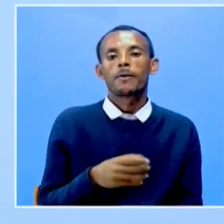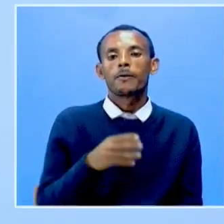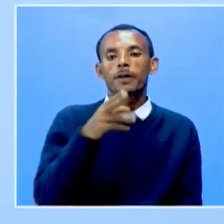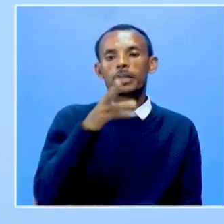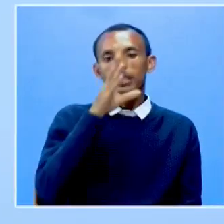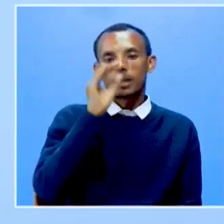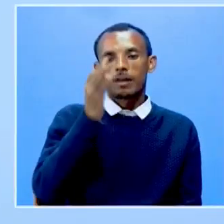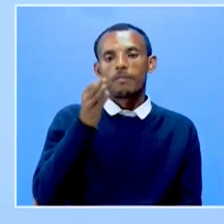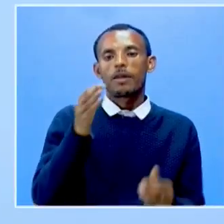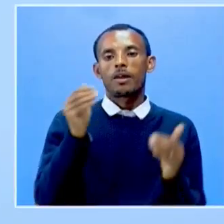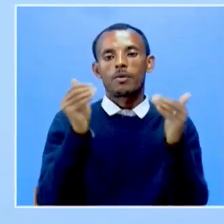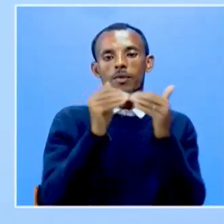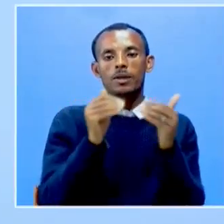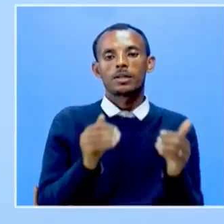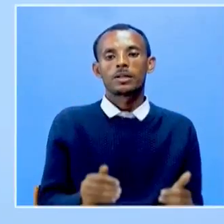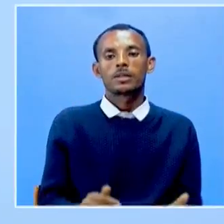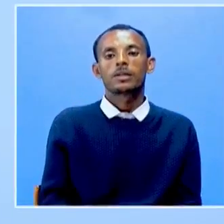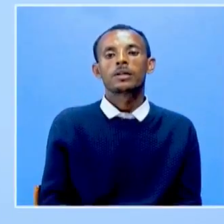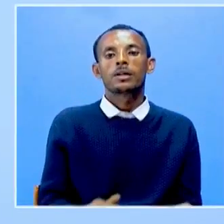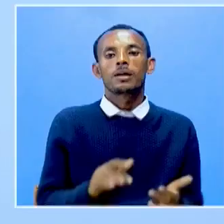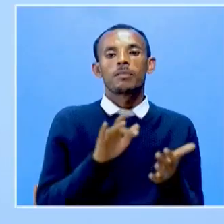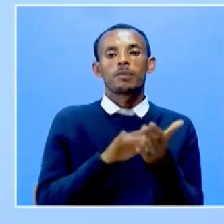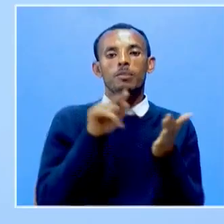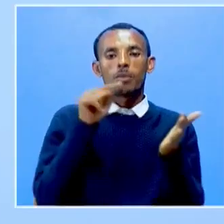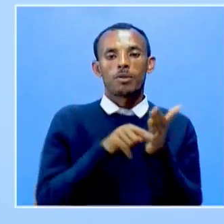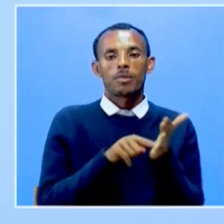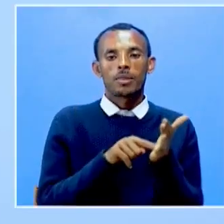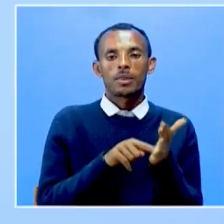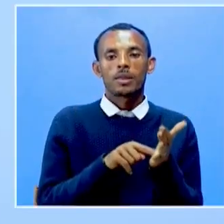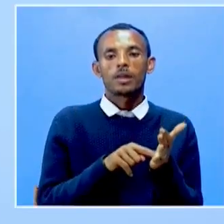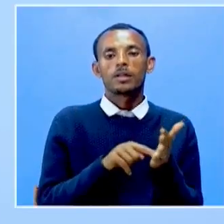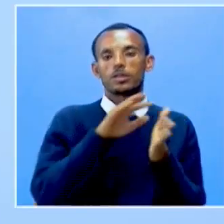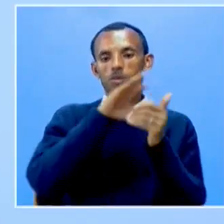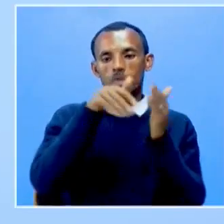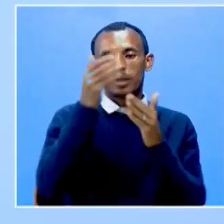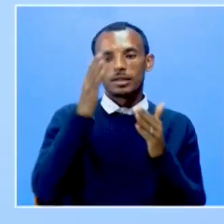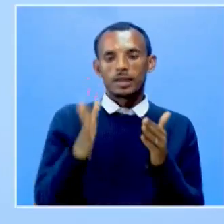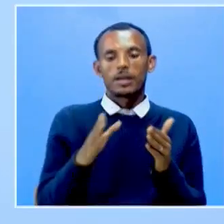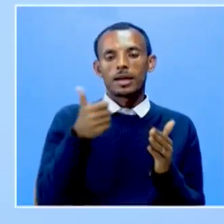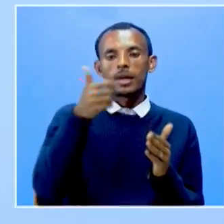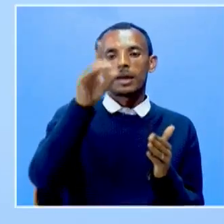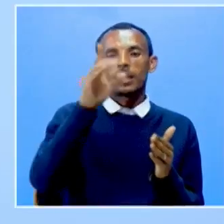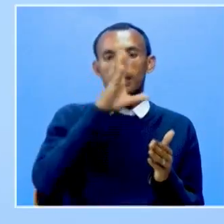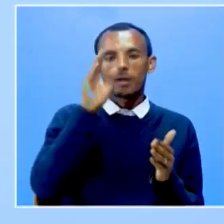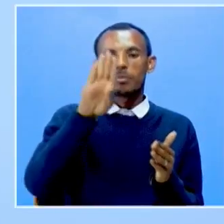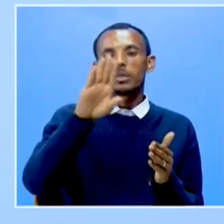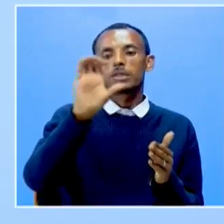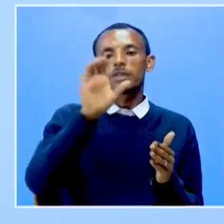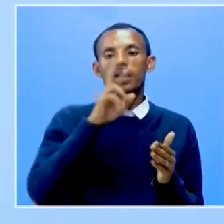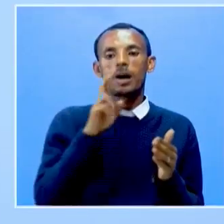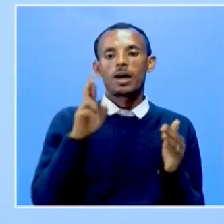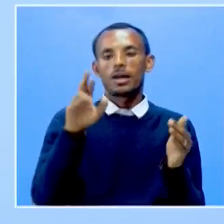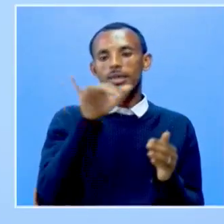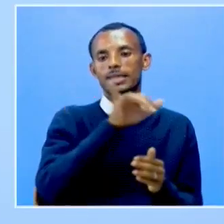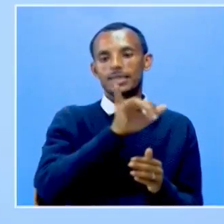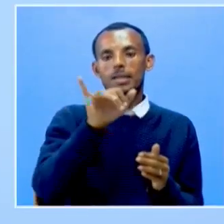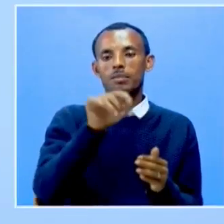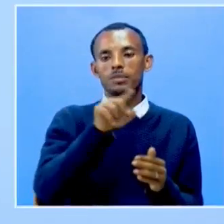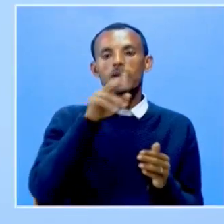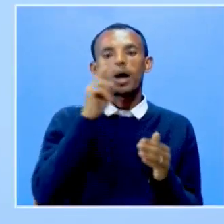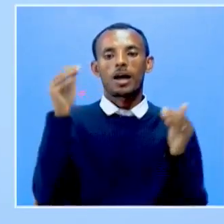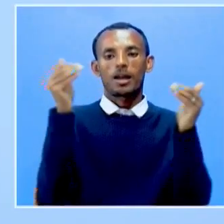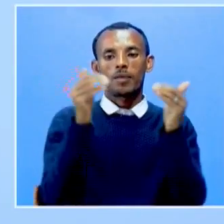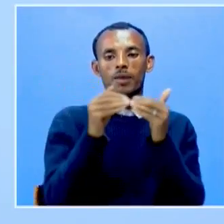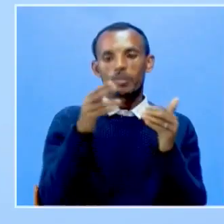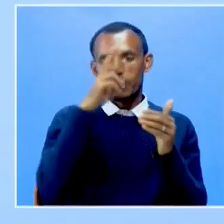Again, this is a midpoint. The total side AD and BC are the same. They are congruent. Opposite sides